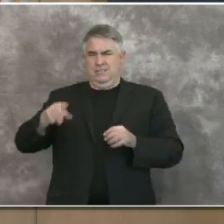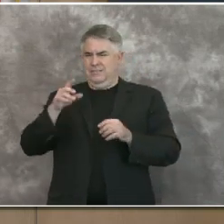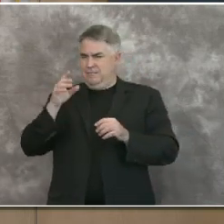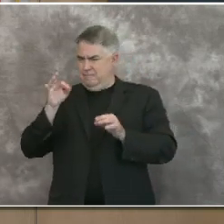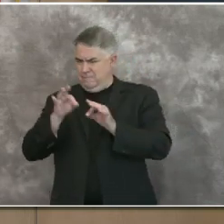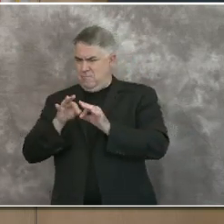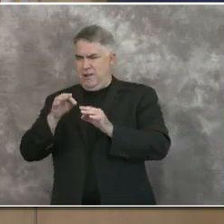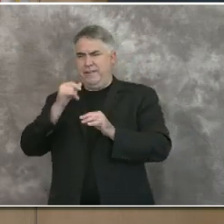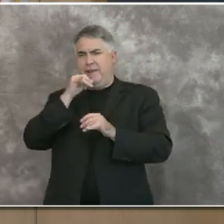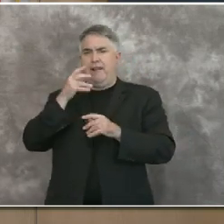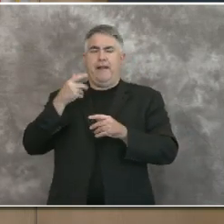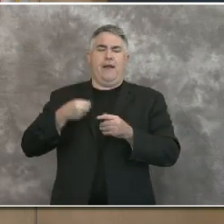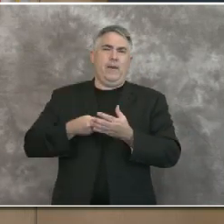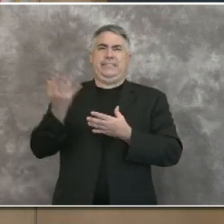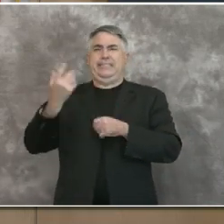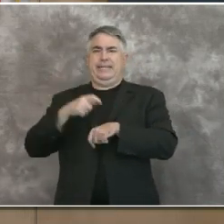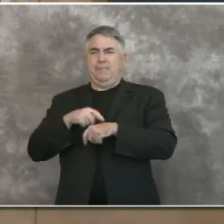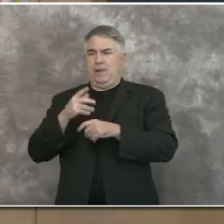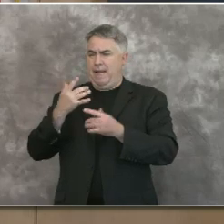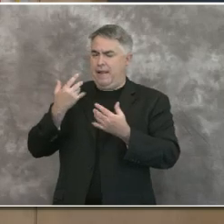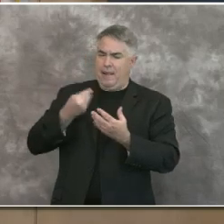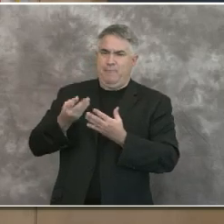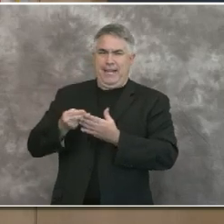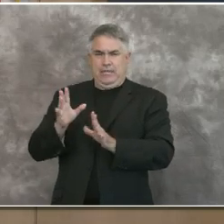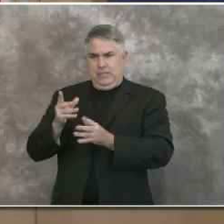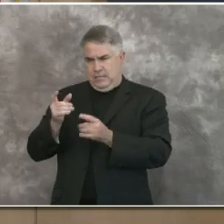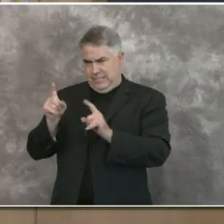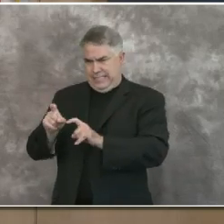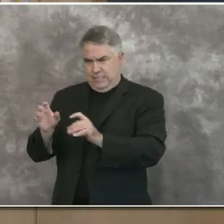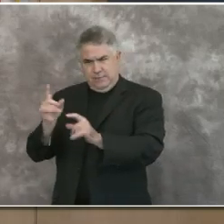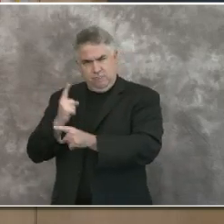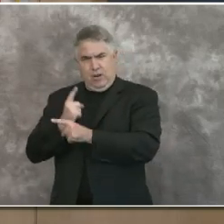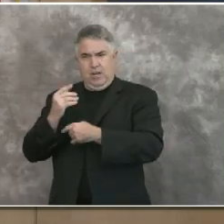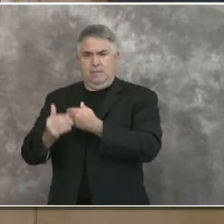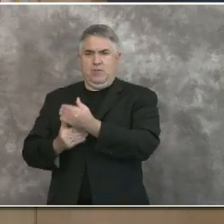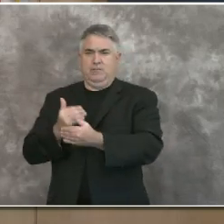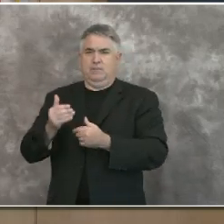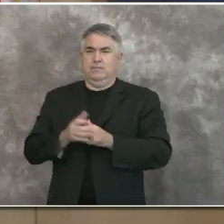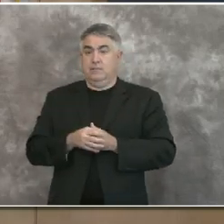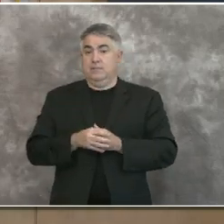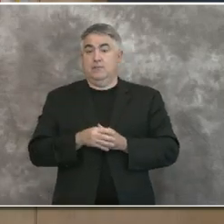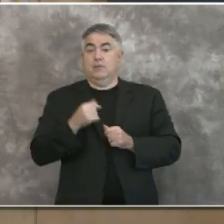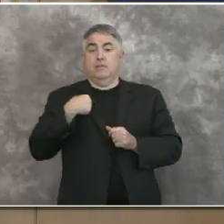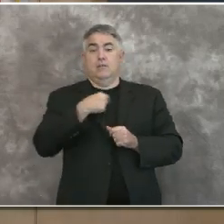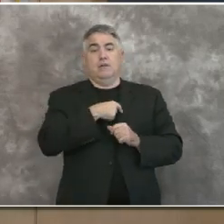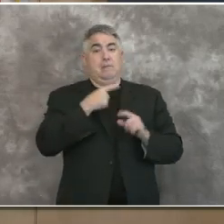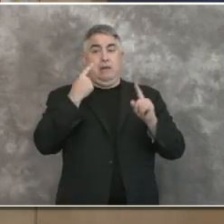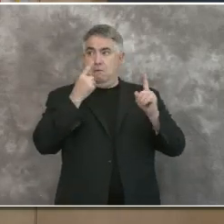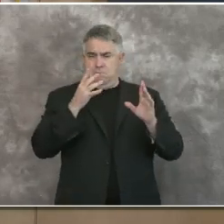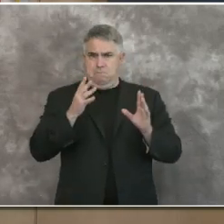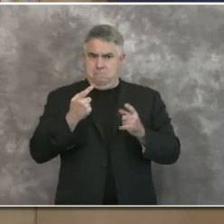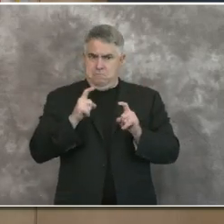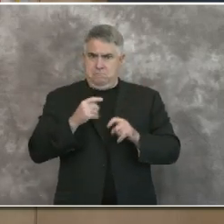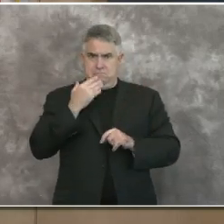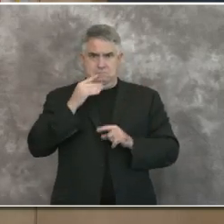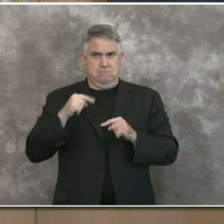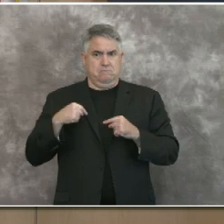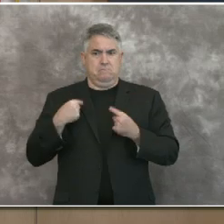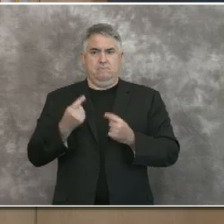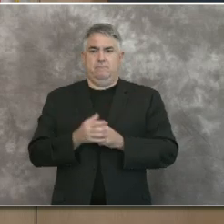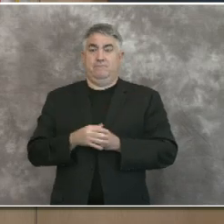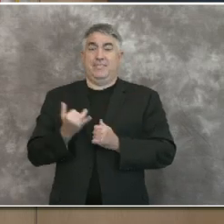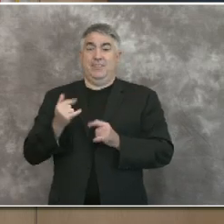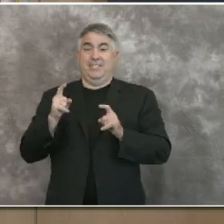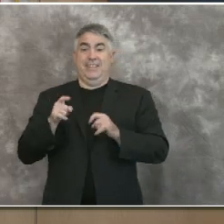surrounding coronavirus. And we obviously have a ways to go, and we want to continue to make progress, but we continue to see our testing numbers